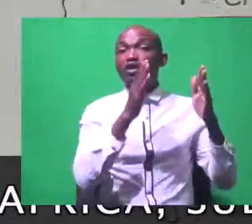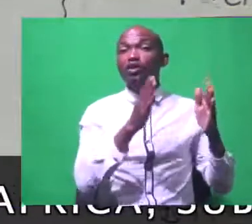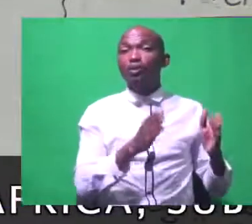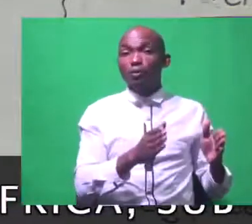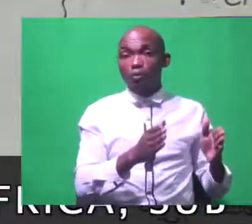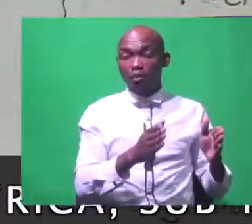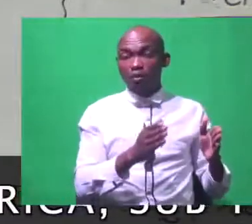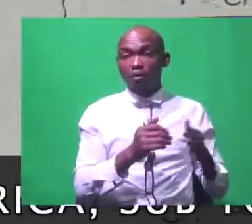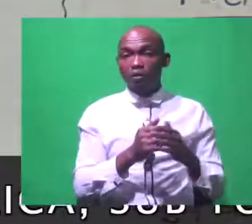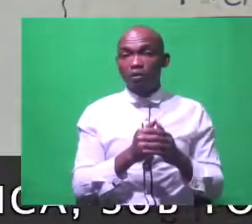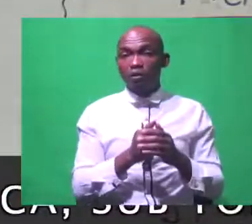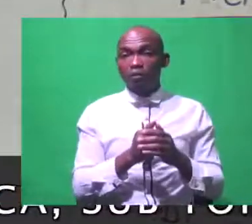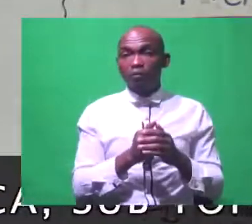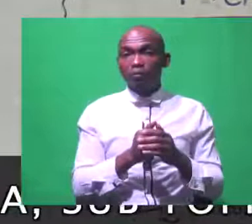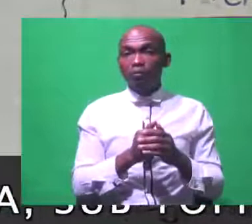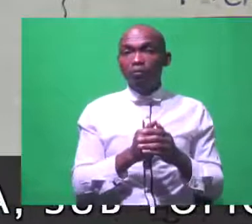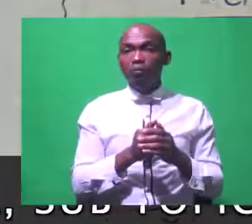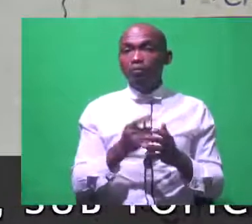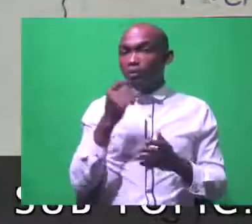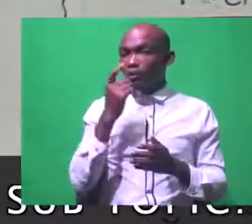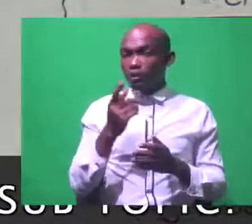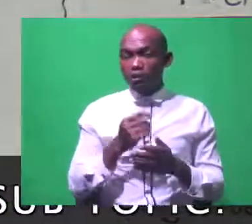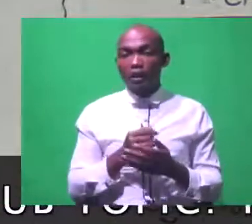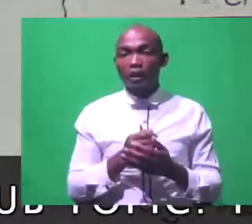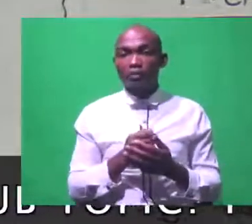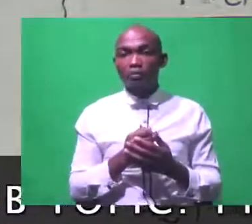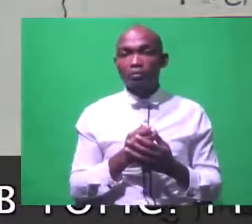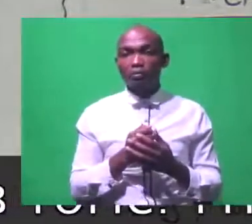human. Here we can say refers